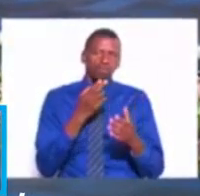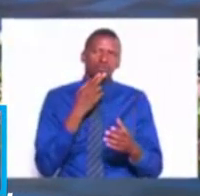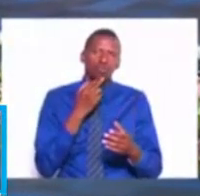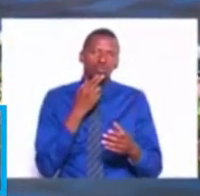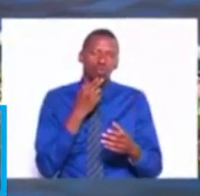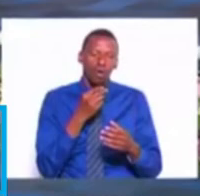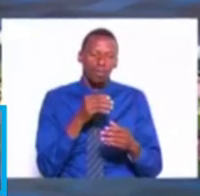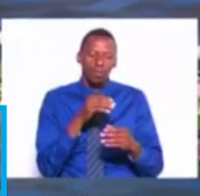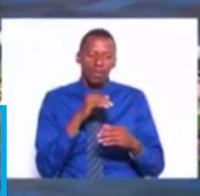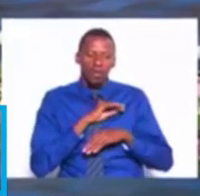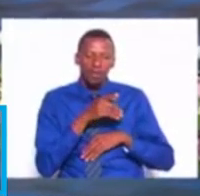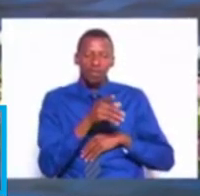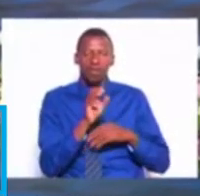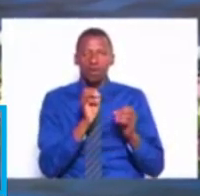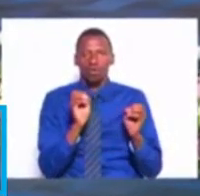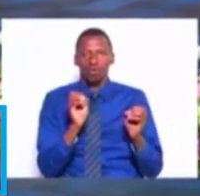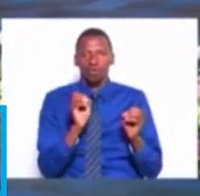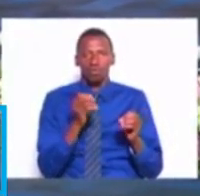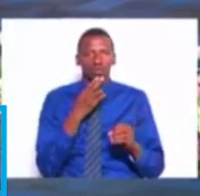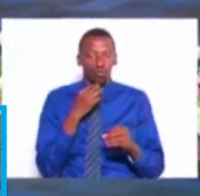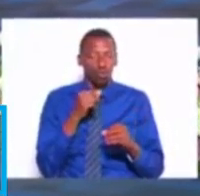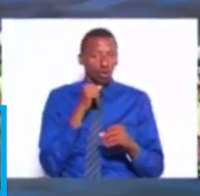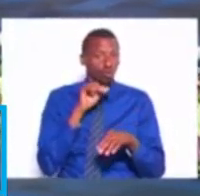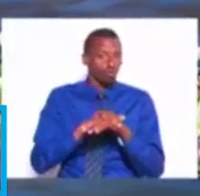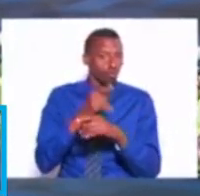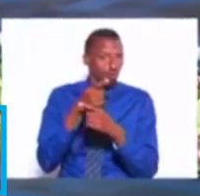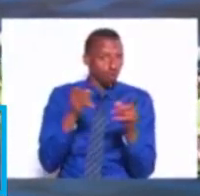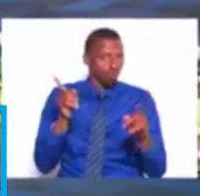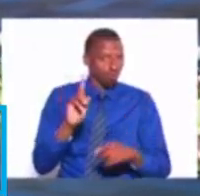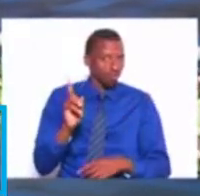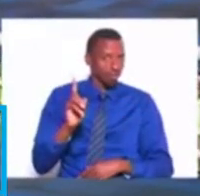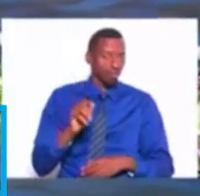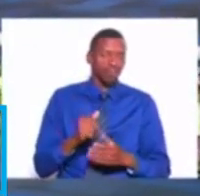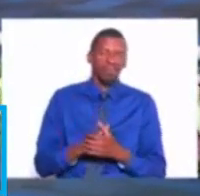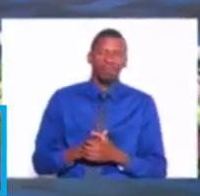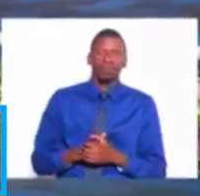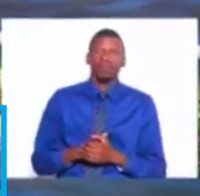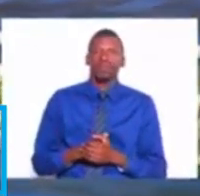quote, sugar is not good for you.